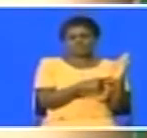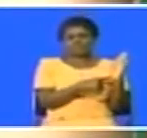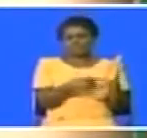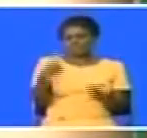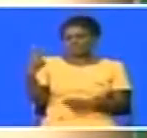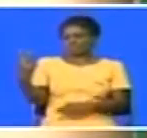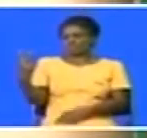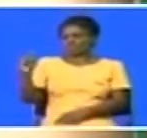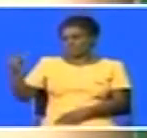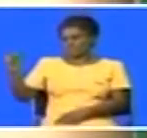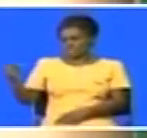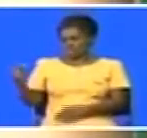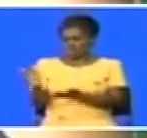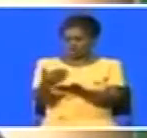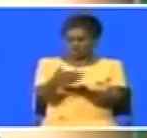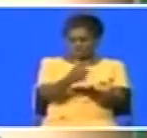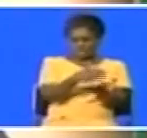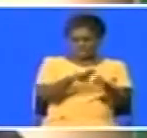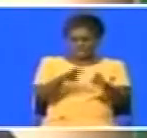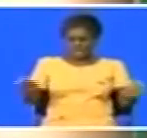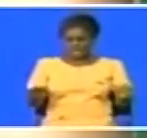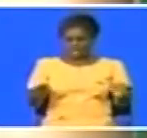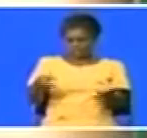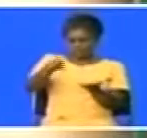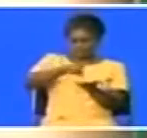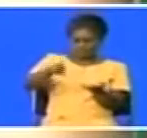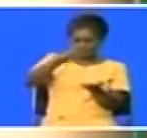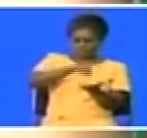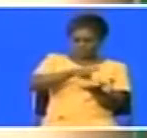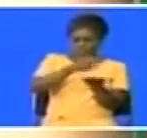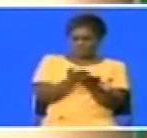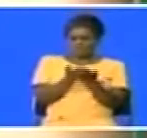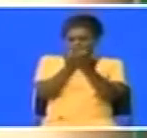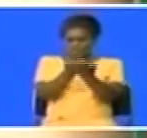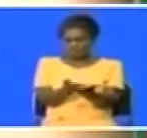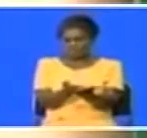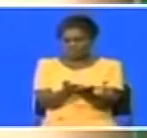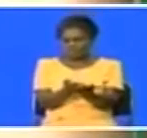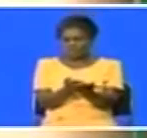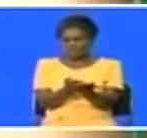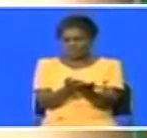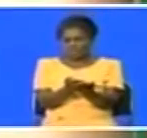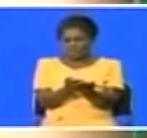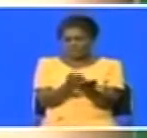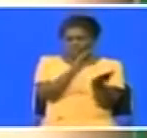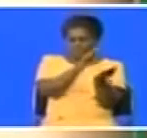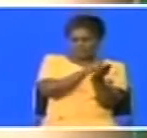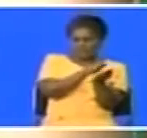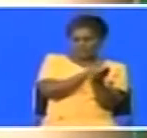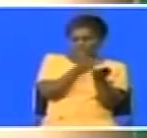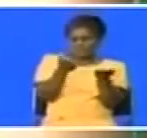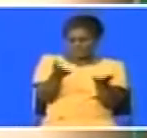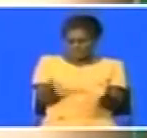$2 million, the cumulative line of credit provided by the ADB to the EADB.